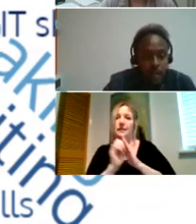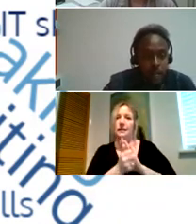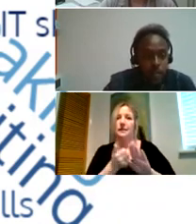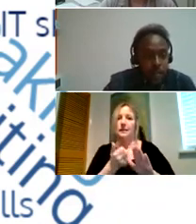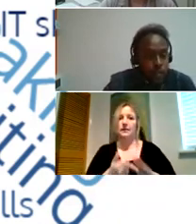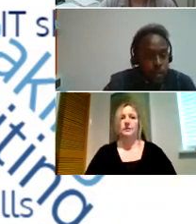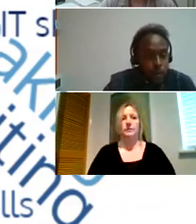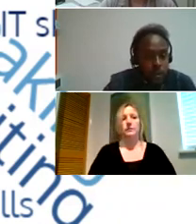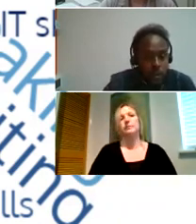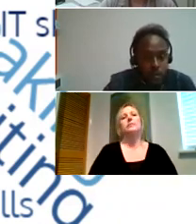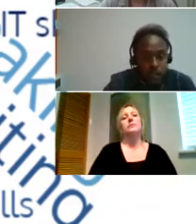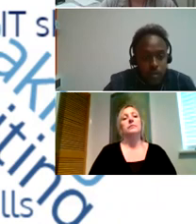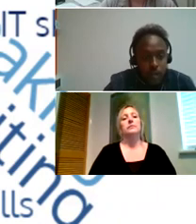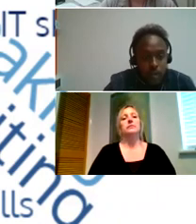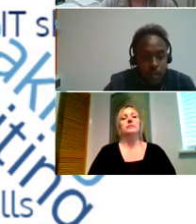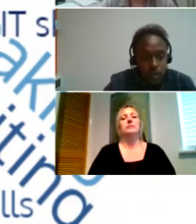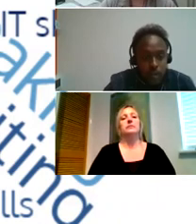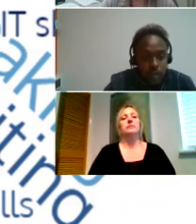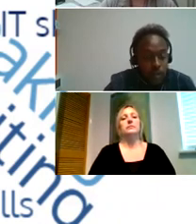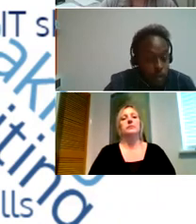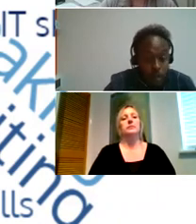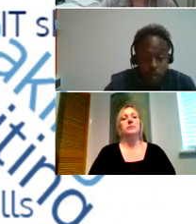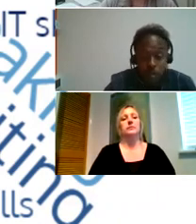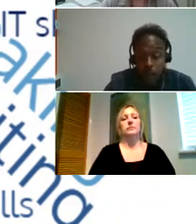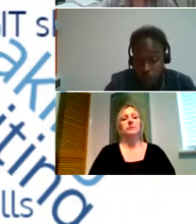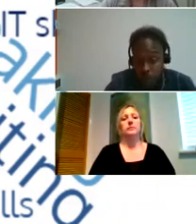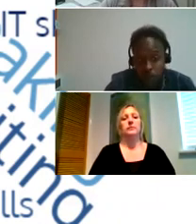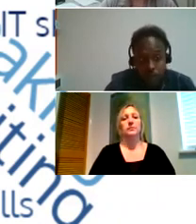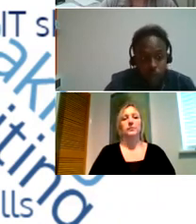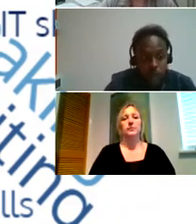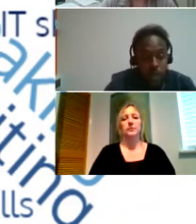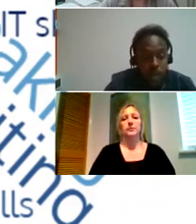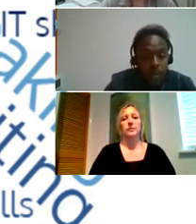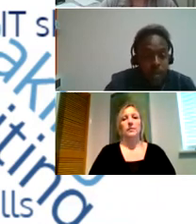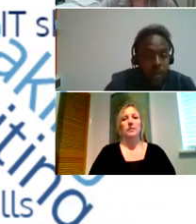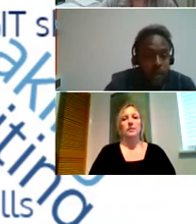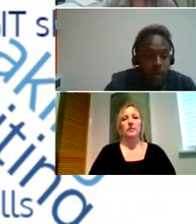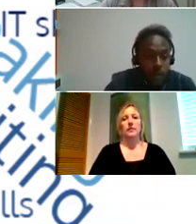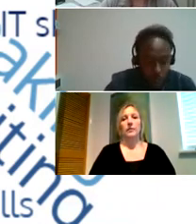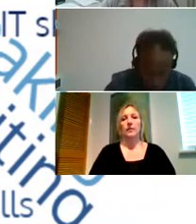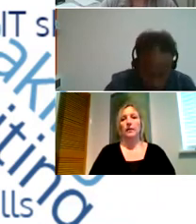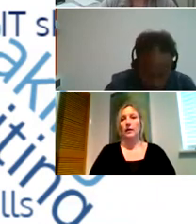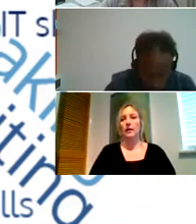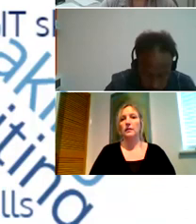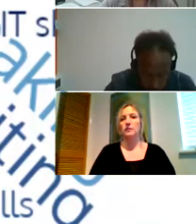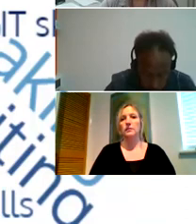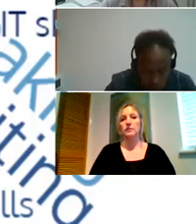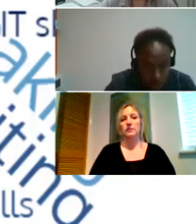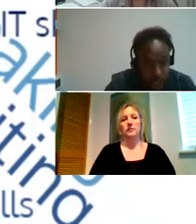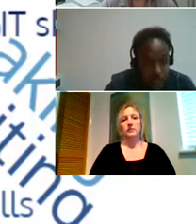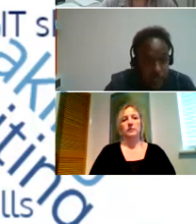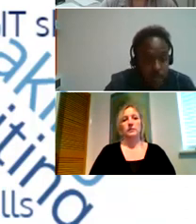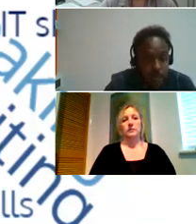At between entry one to entry level, entry one to up to entry level one, we do have three